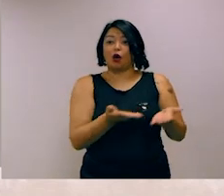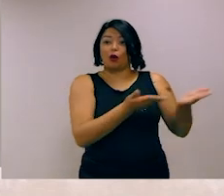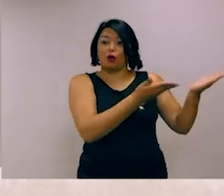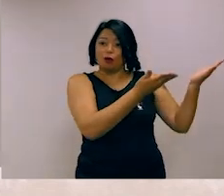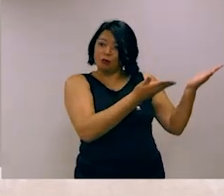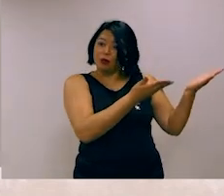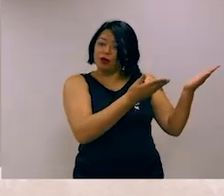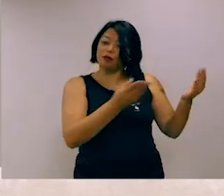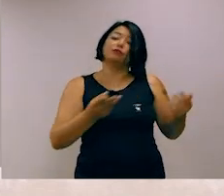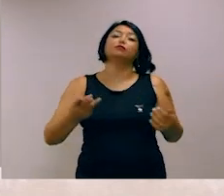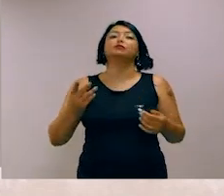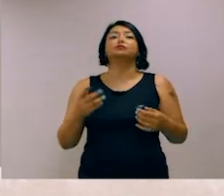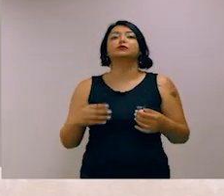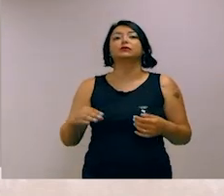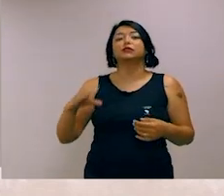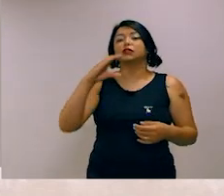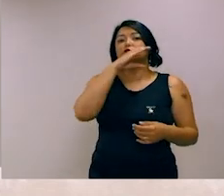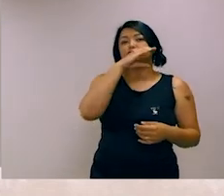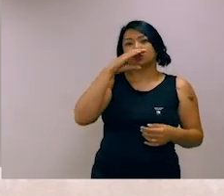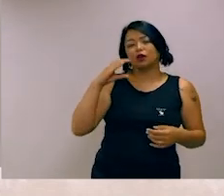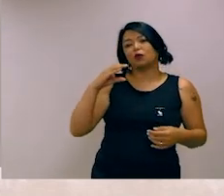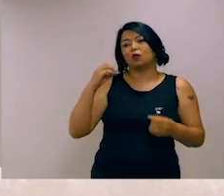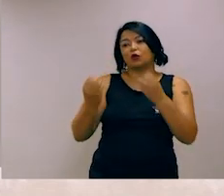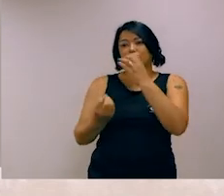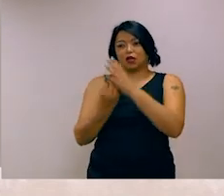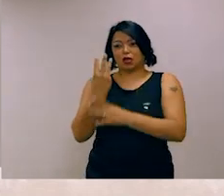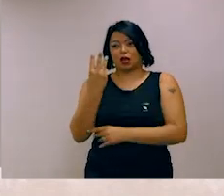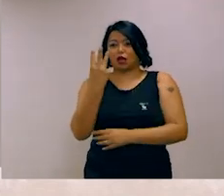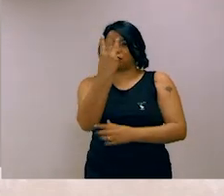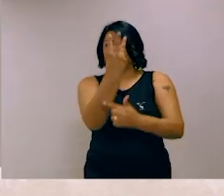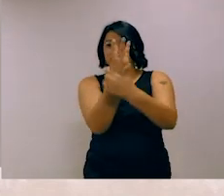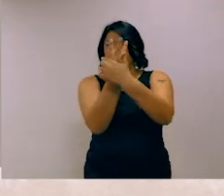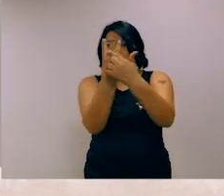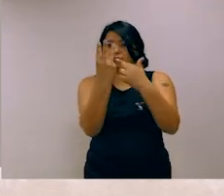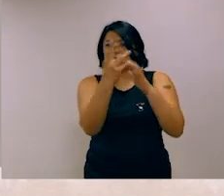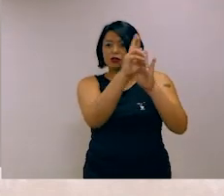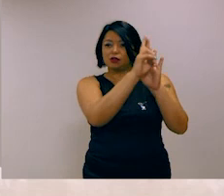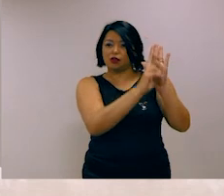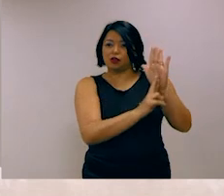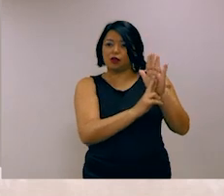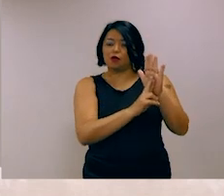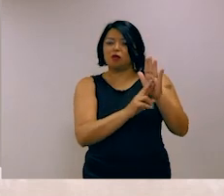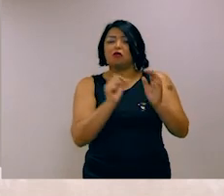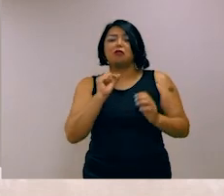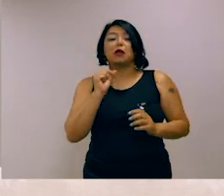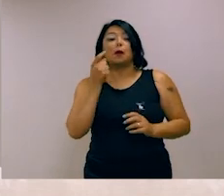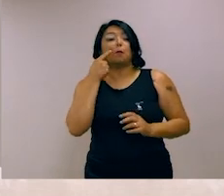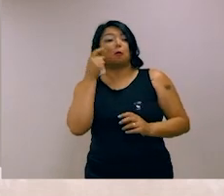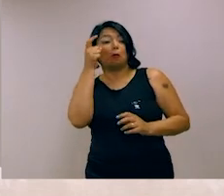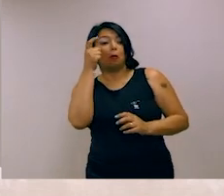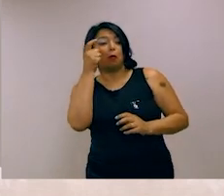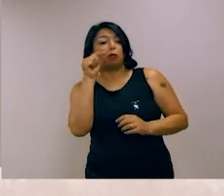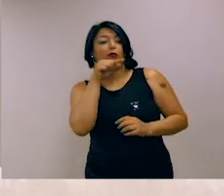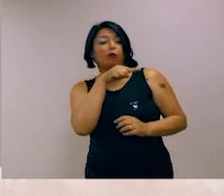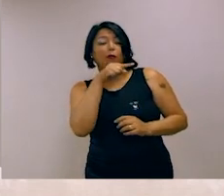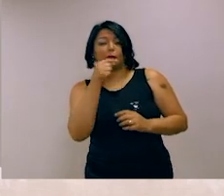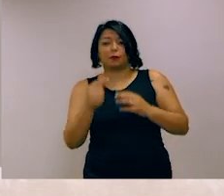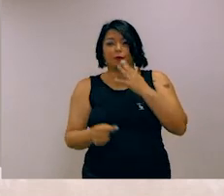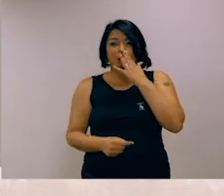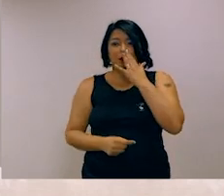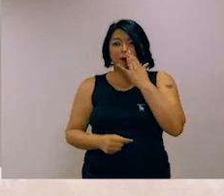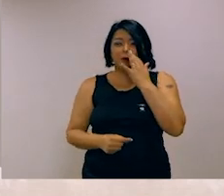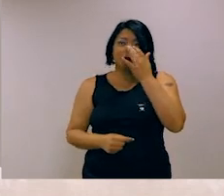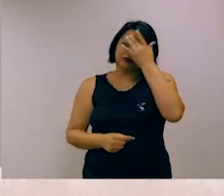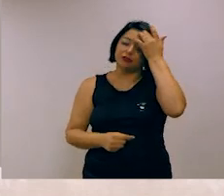the heat map generated using this criteria. What is interesting about this map is